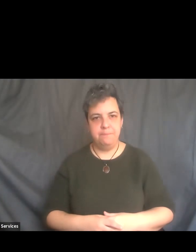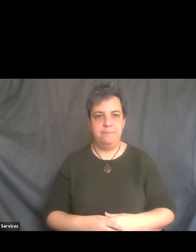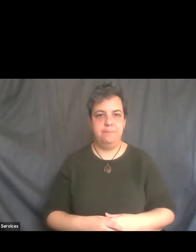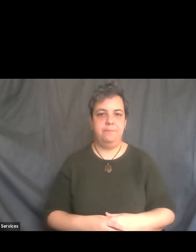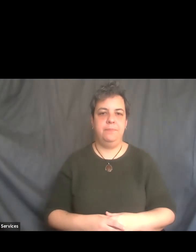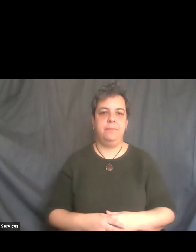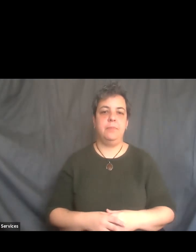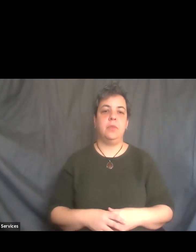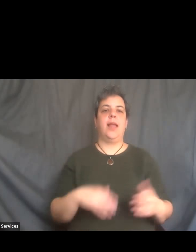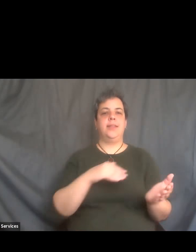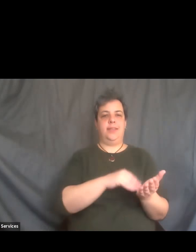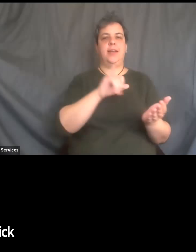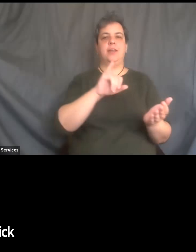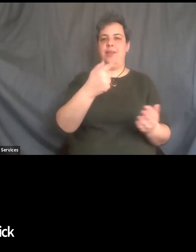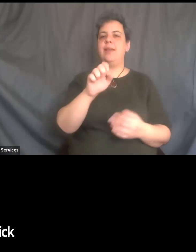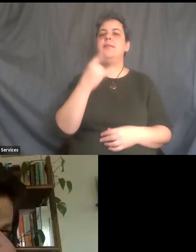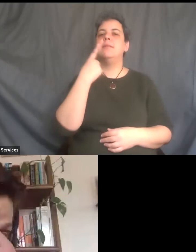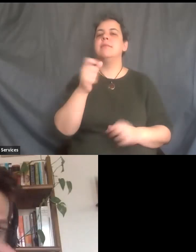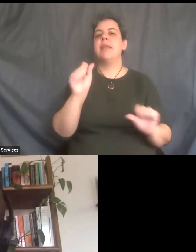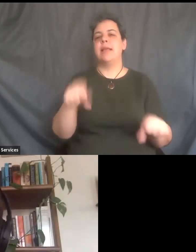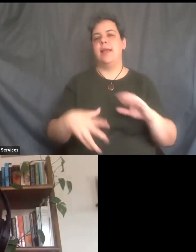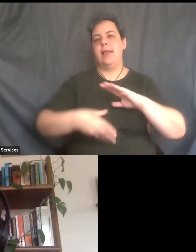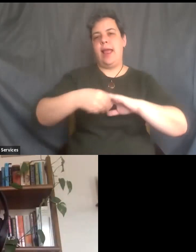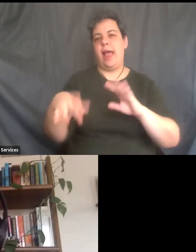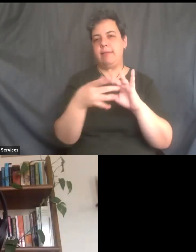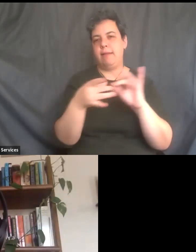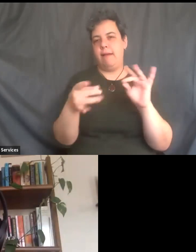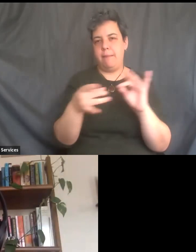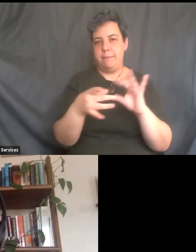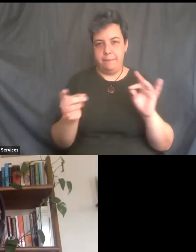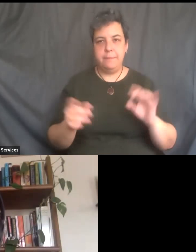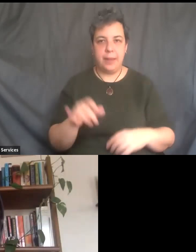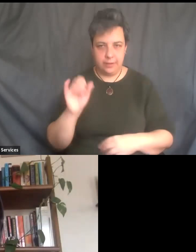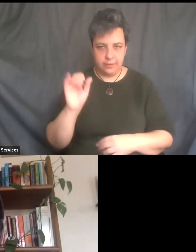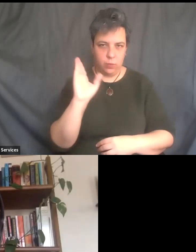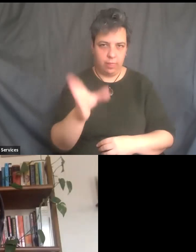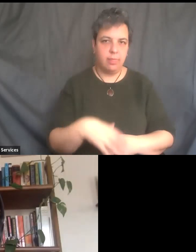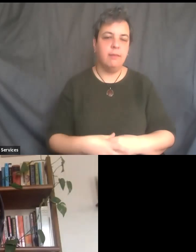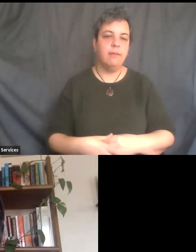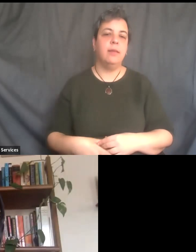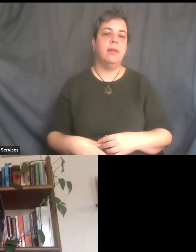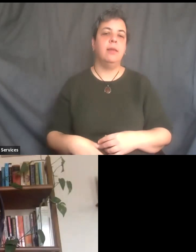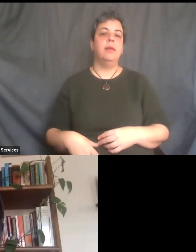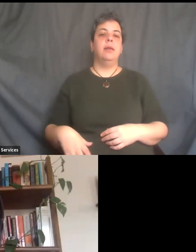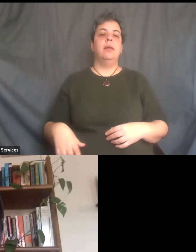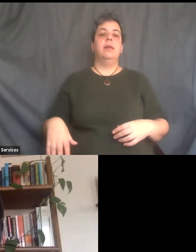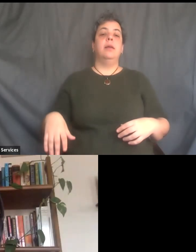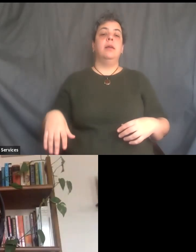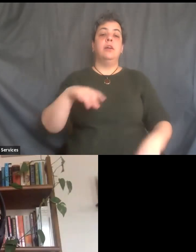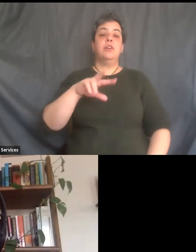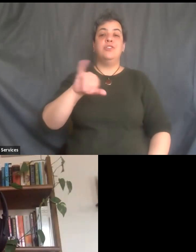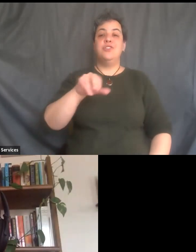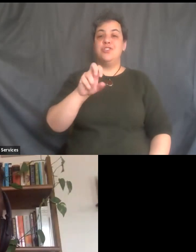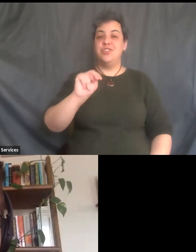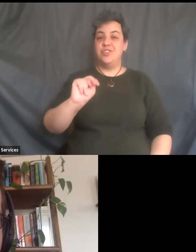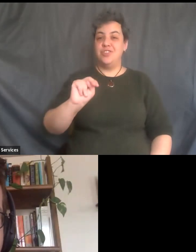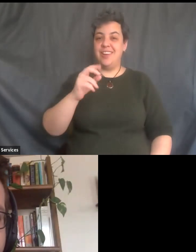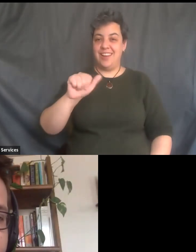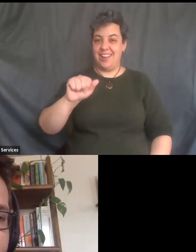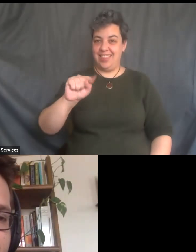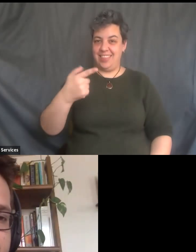Thank you, Dr. Ige. Gwen, thank you very much for your question. My pleasure. I'm going to put you back as an